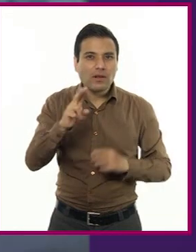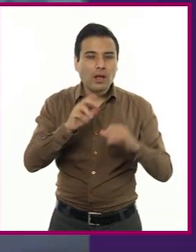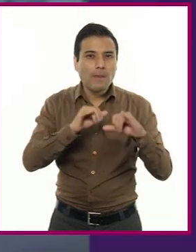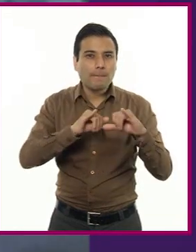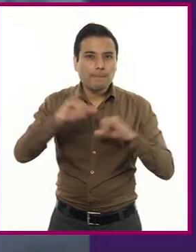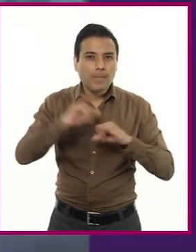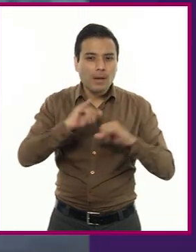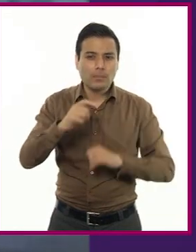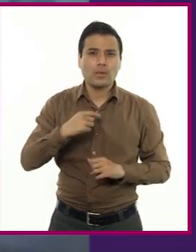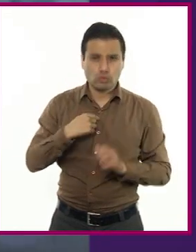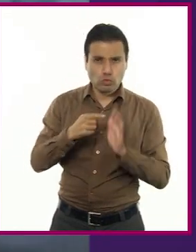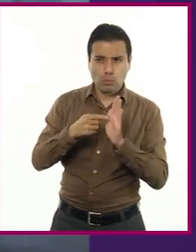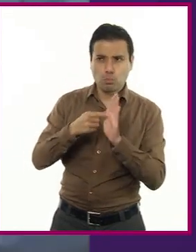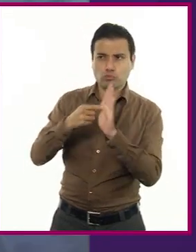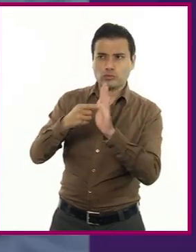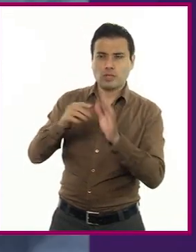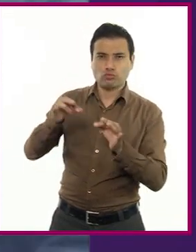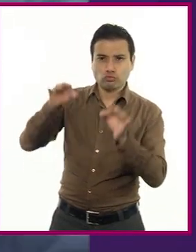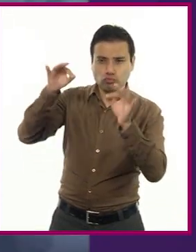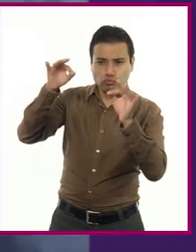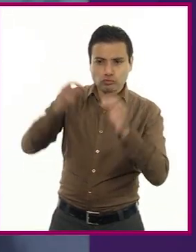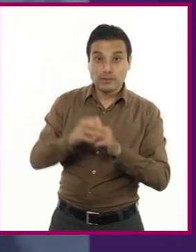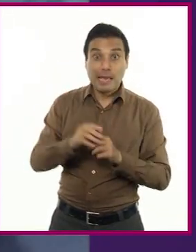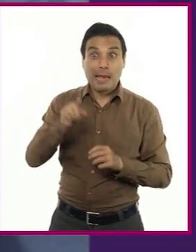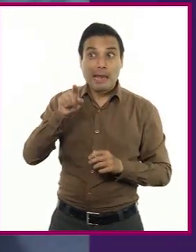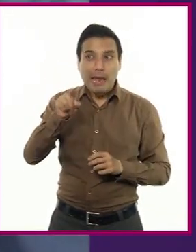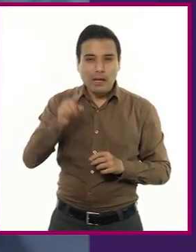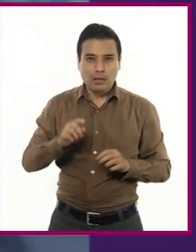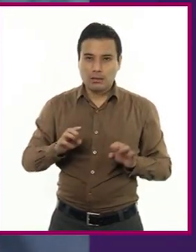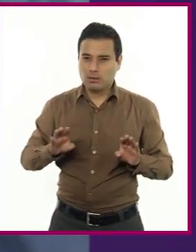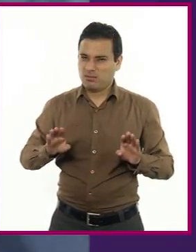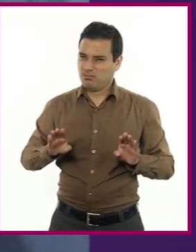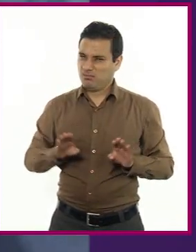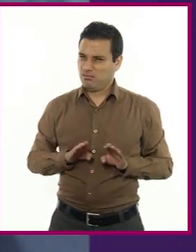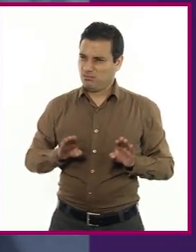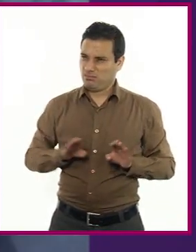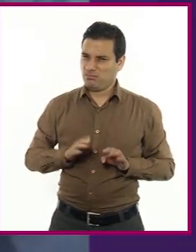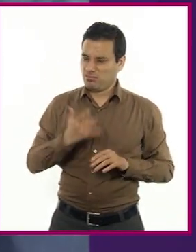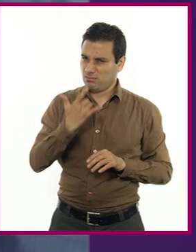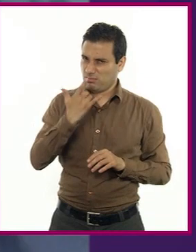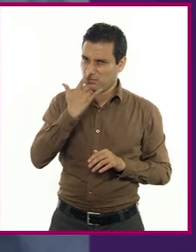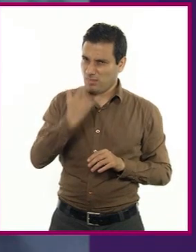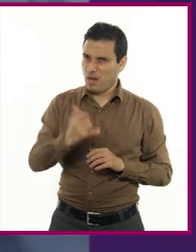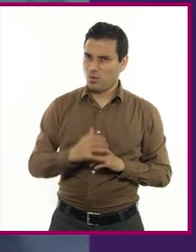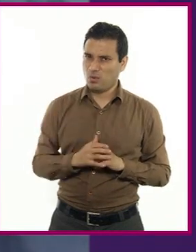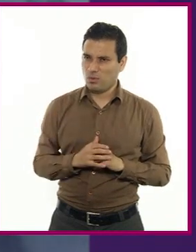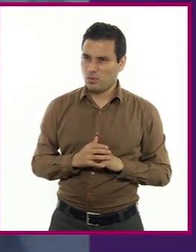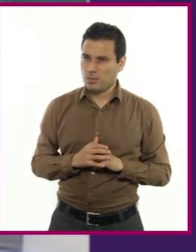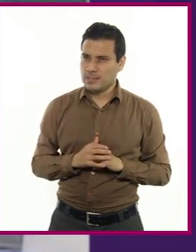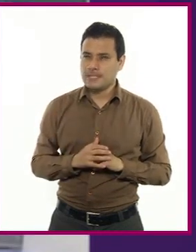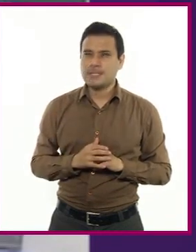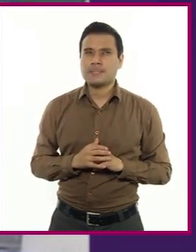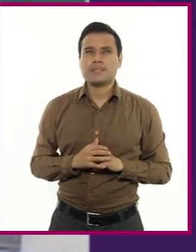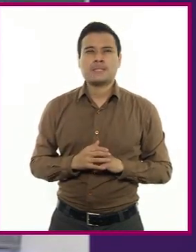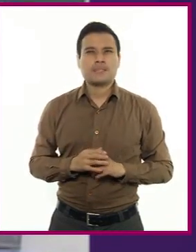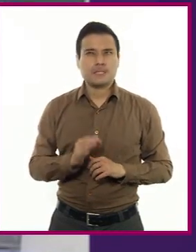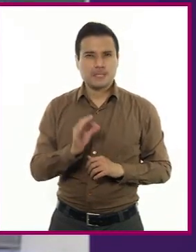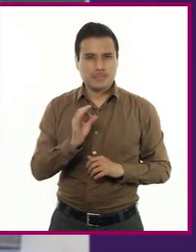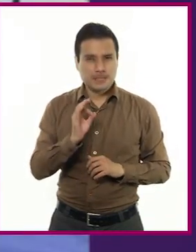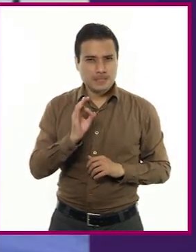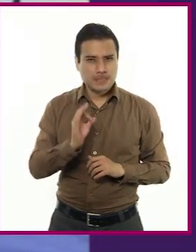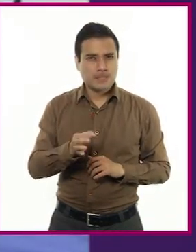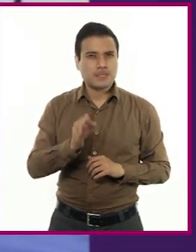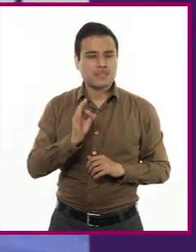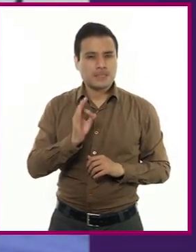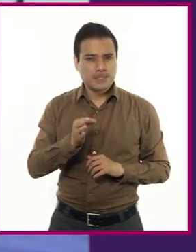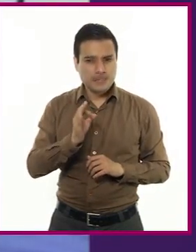I show him the map, and he starts to act strangely. Yes, that's it.